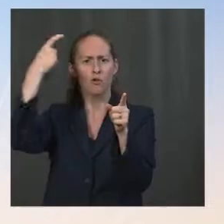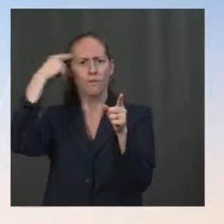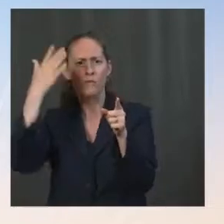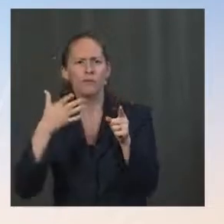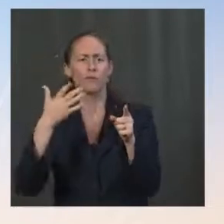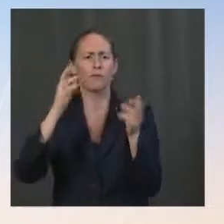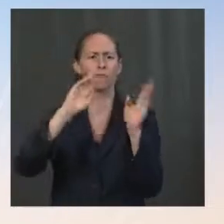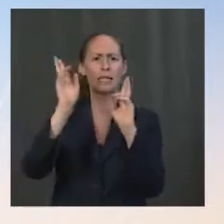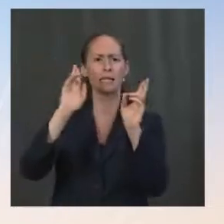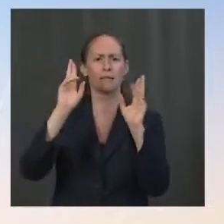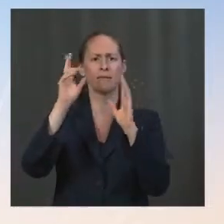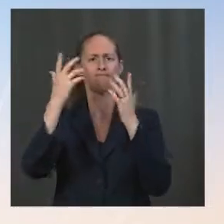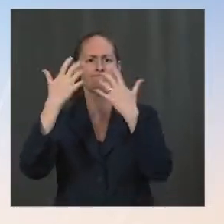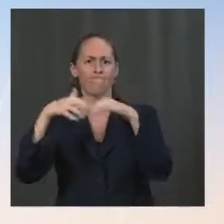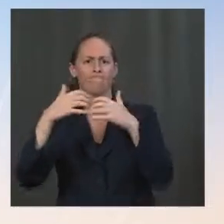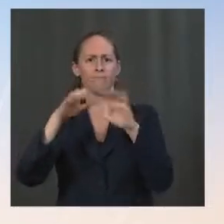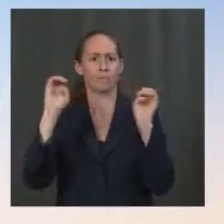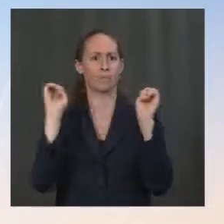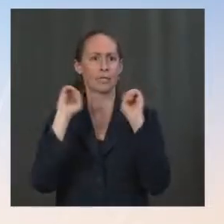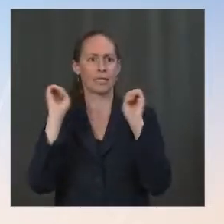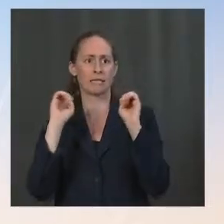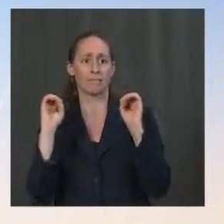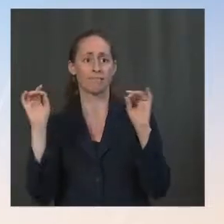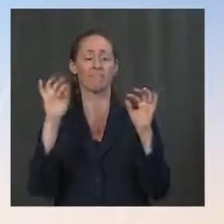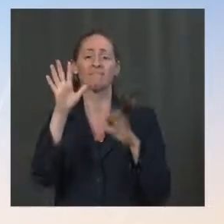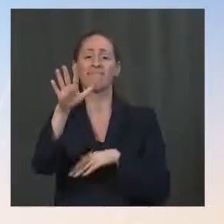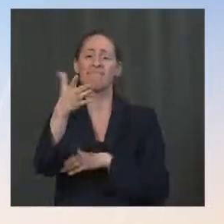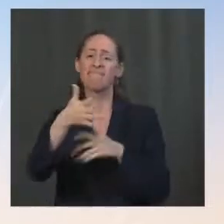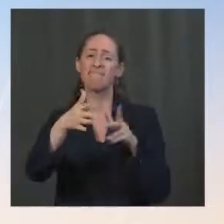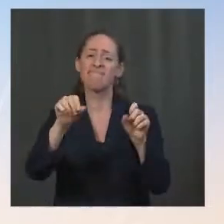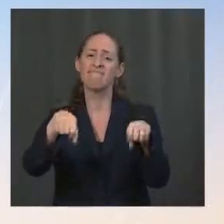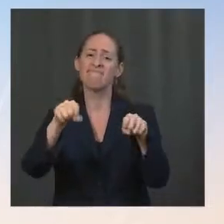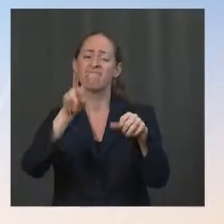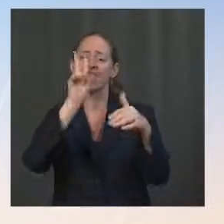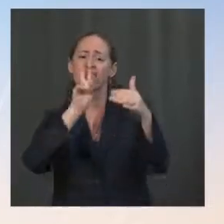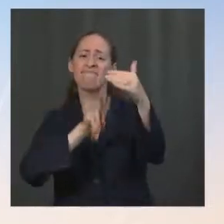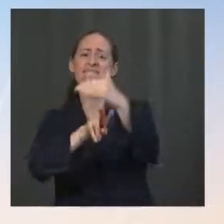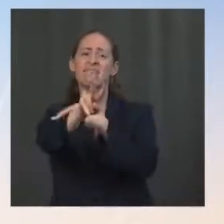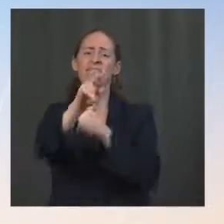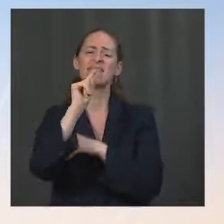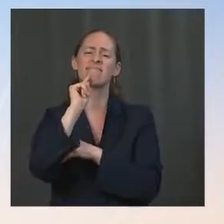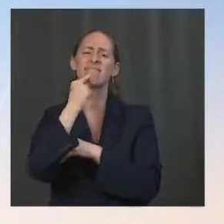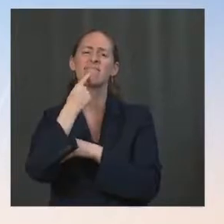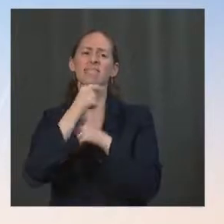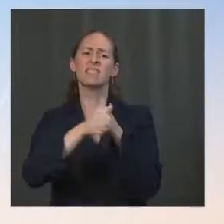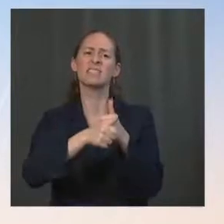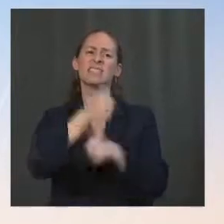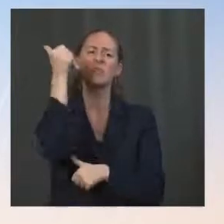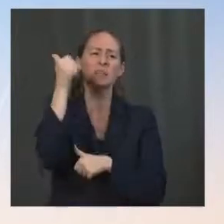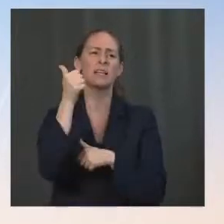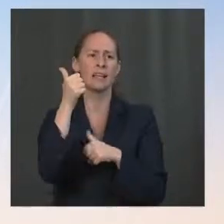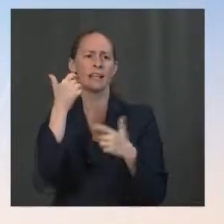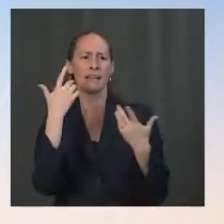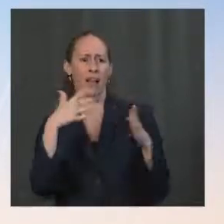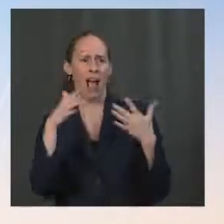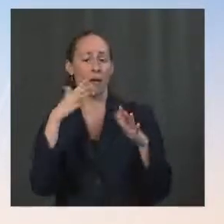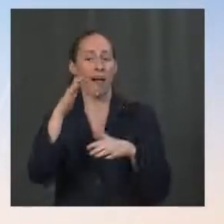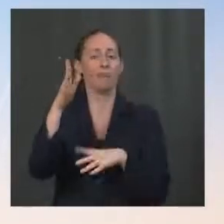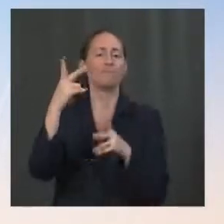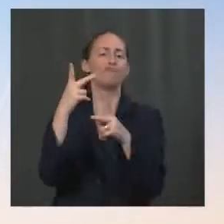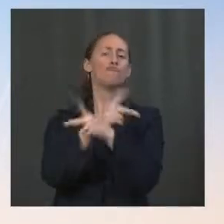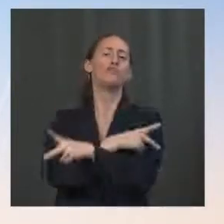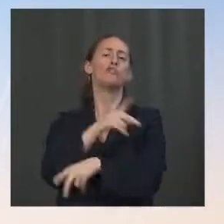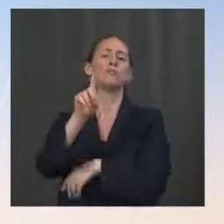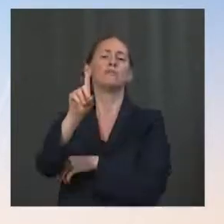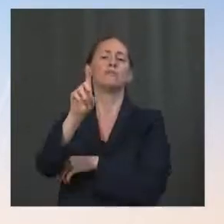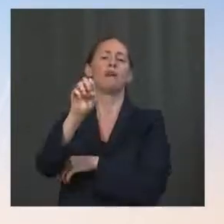to prepare for what could be a very dangerous storm hitting a region that has been heavily impacted by the Delta variant. And the President will be closely